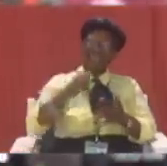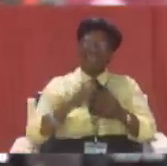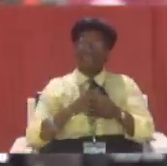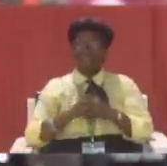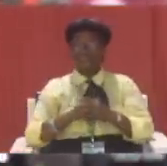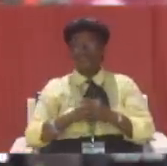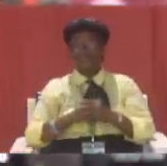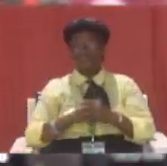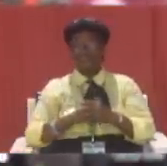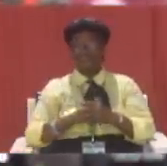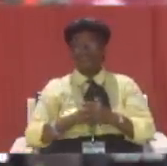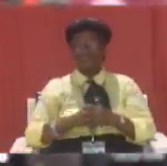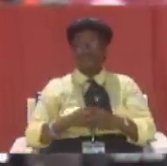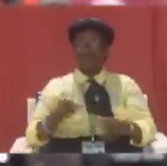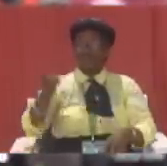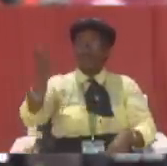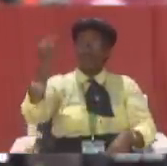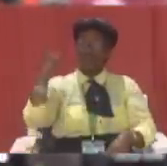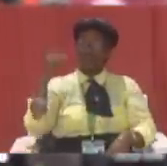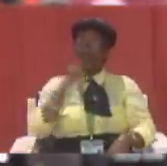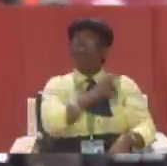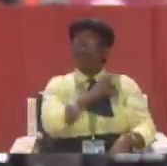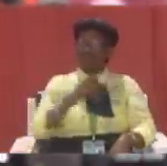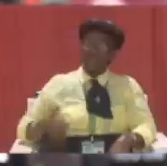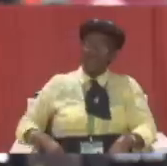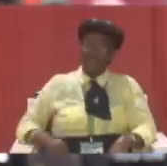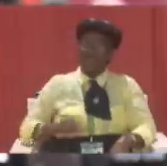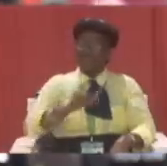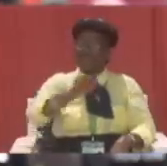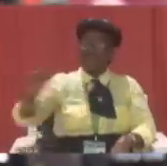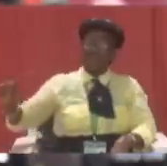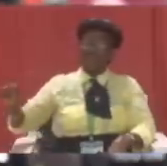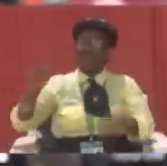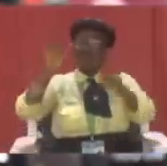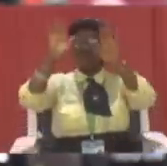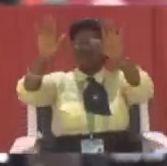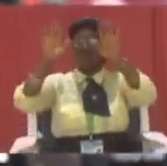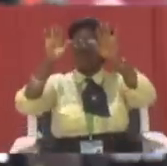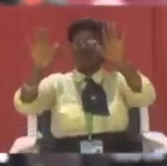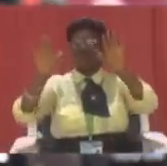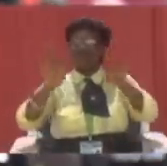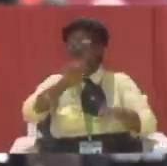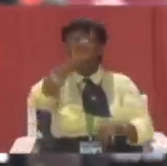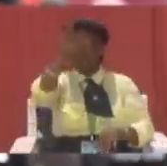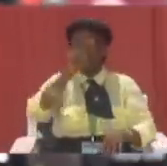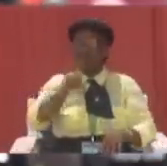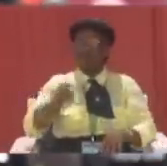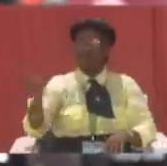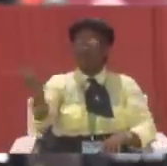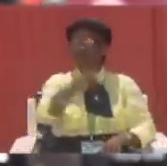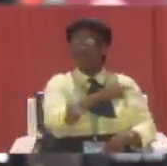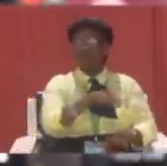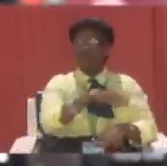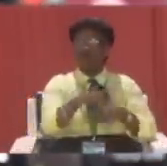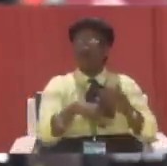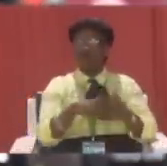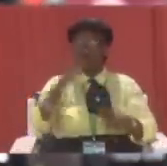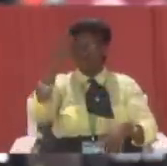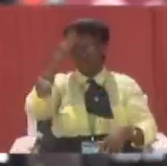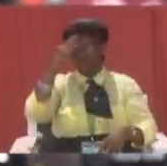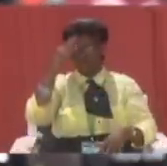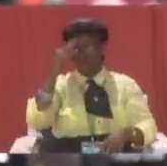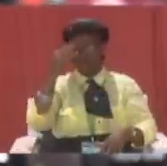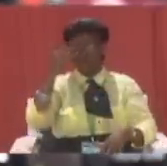Was David a wonder? Oh, you all know. You know the boy who used a